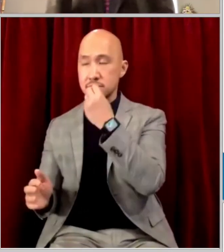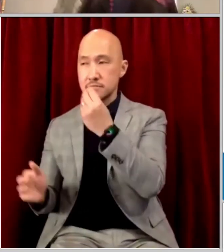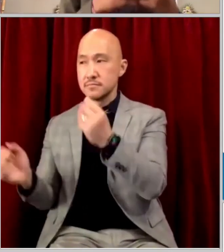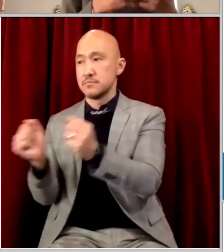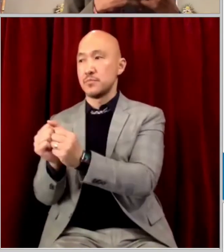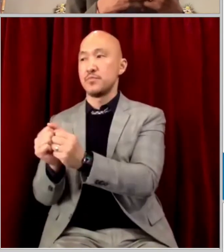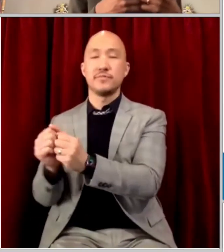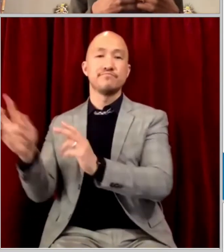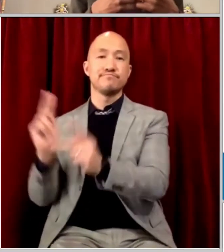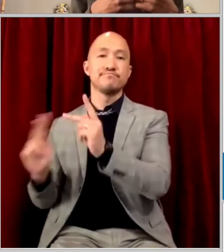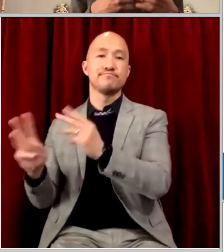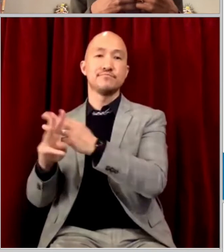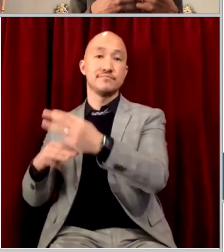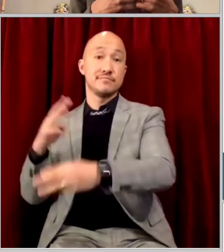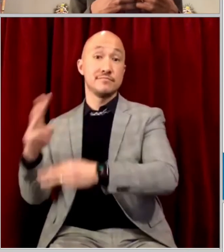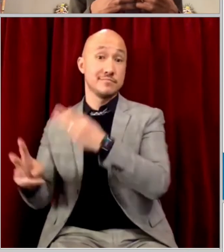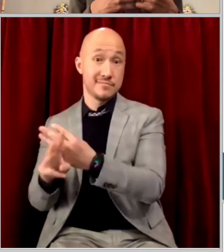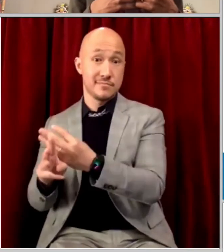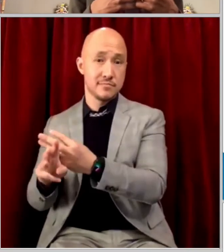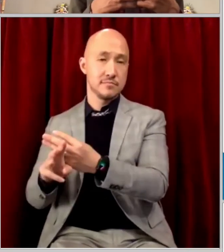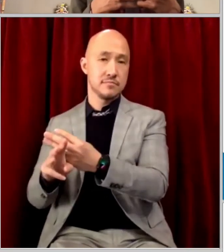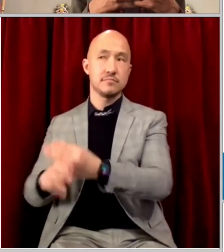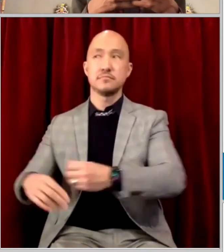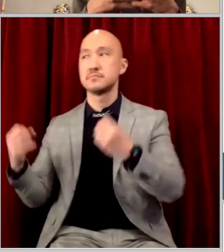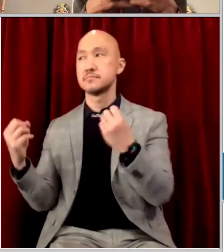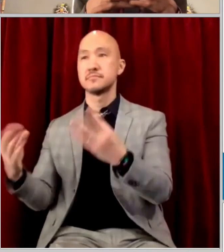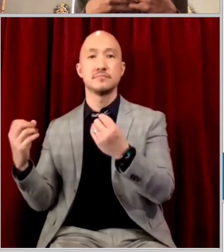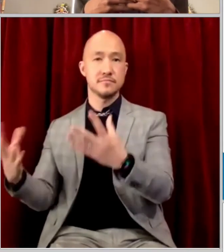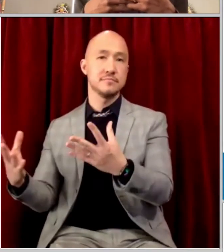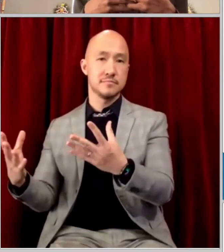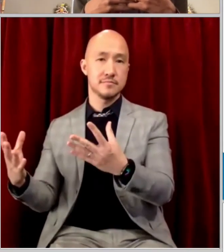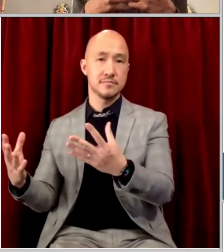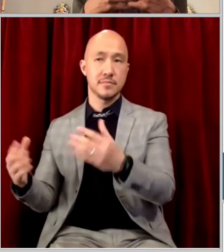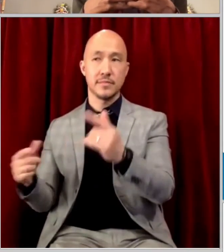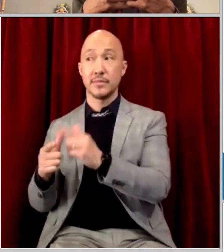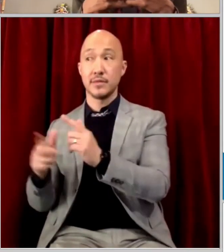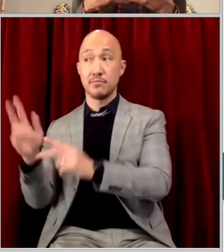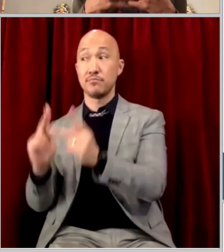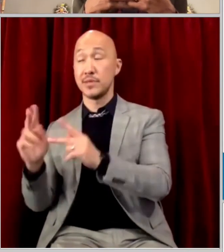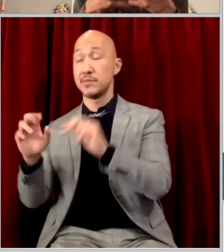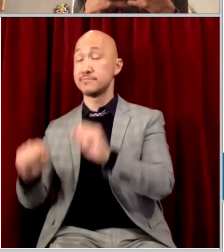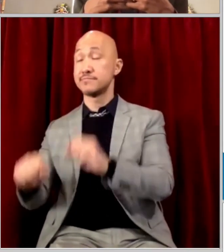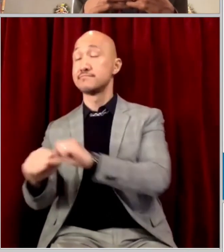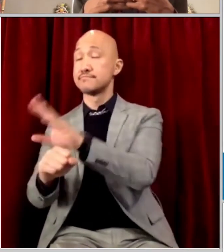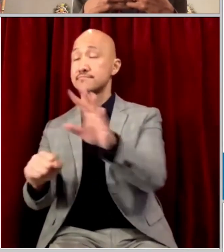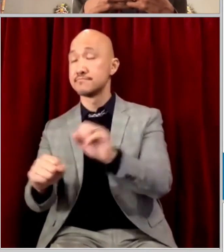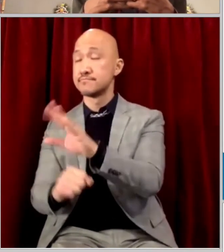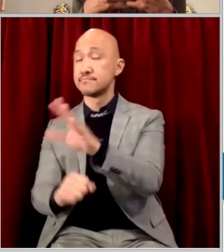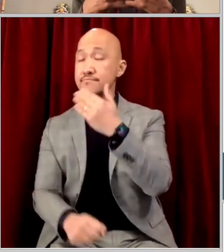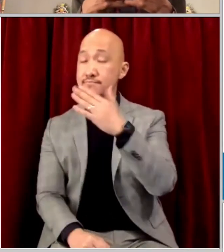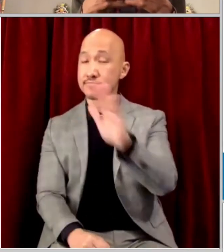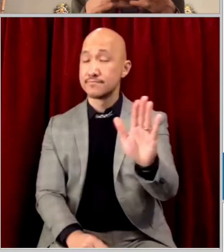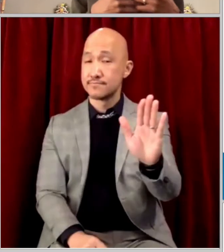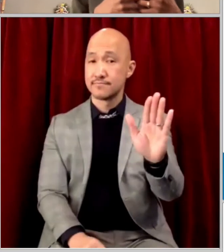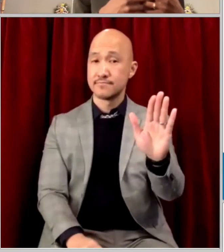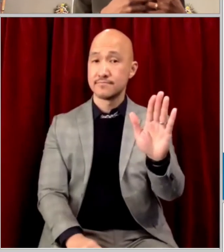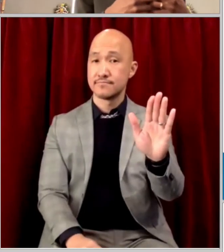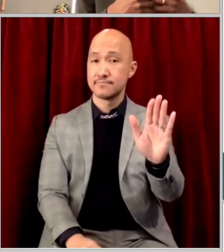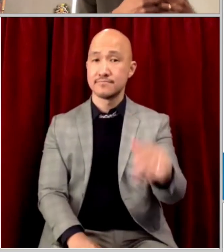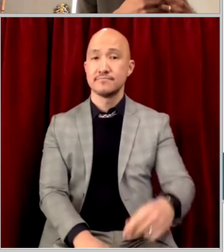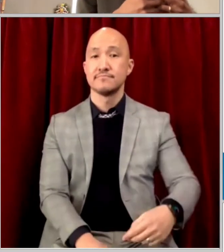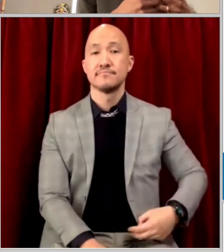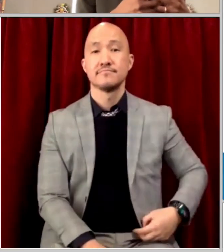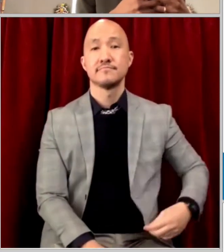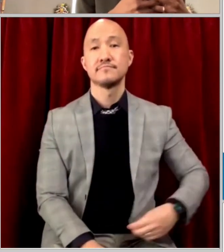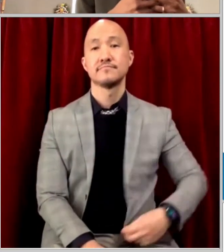or they're going to rub off on me. If I'm not salty, they're going to rub off on me. And I'm going to lose